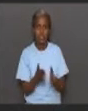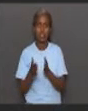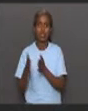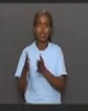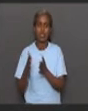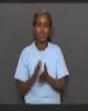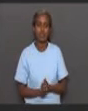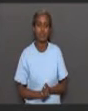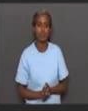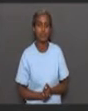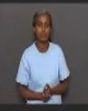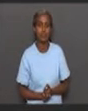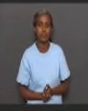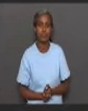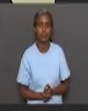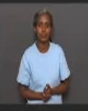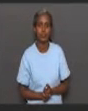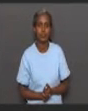Students, let's get ready.